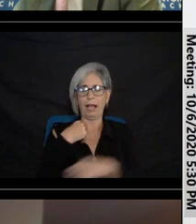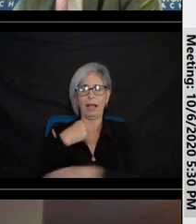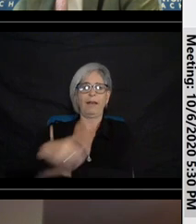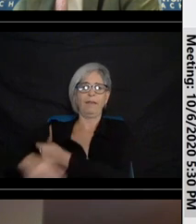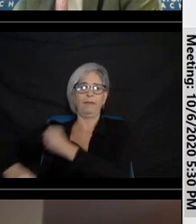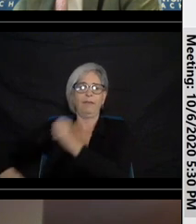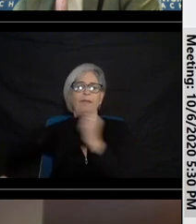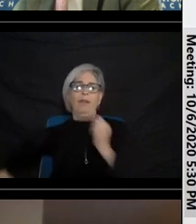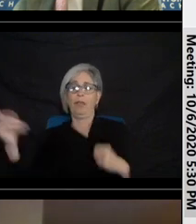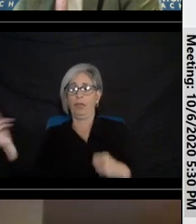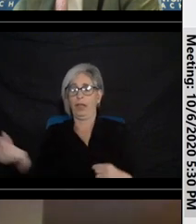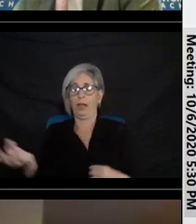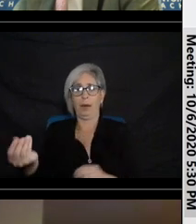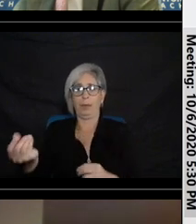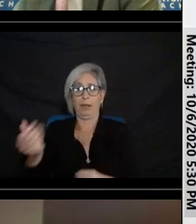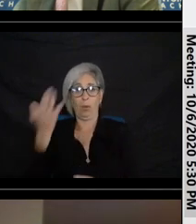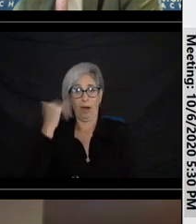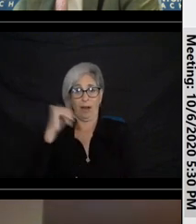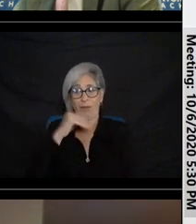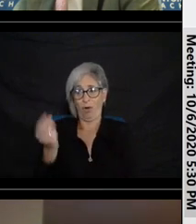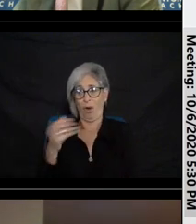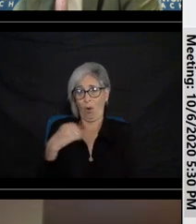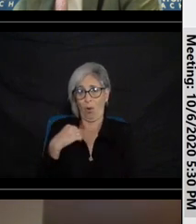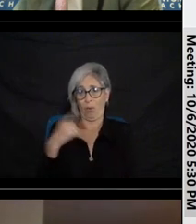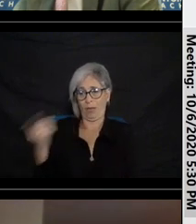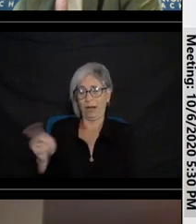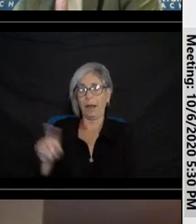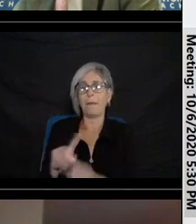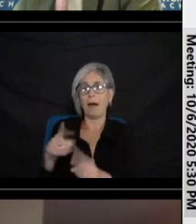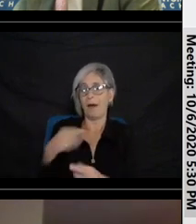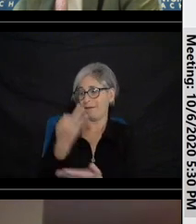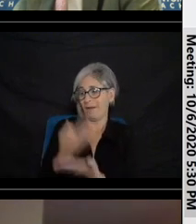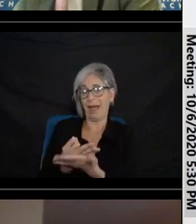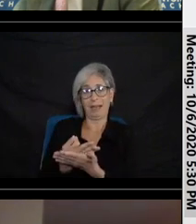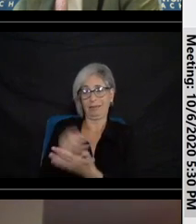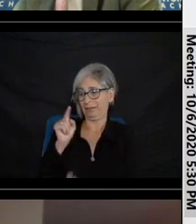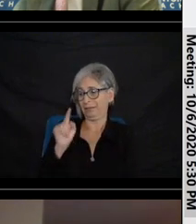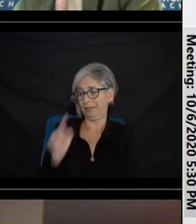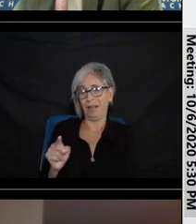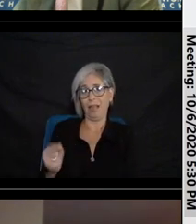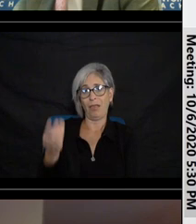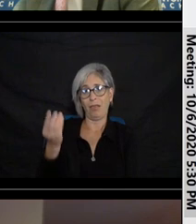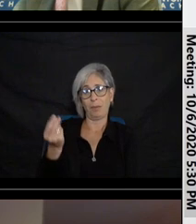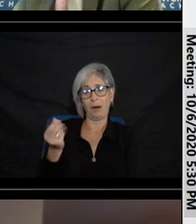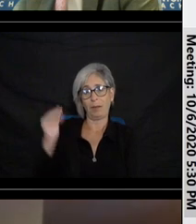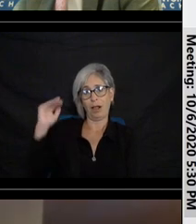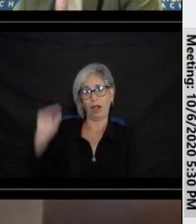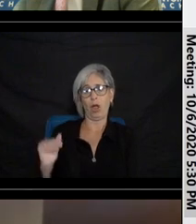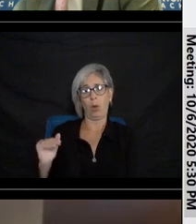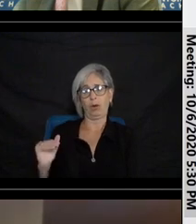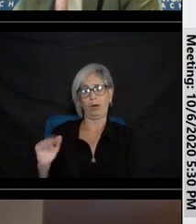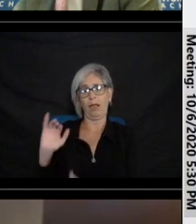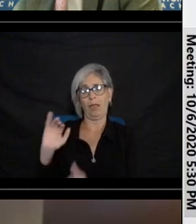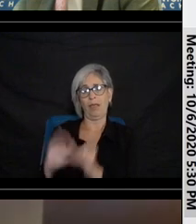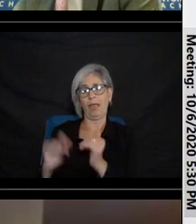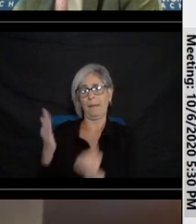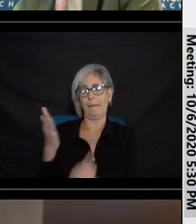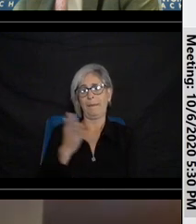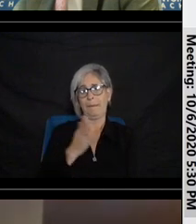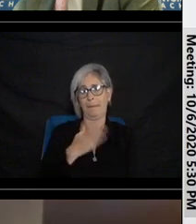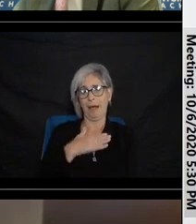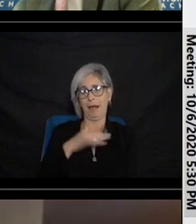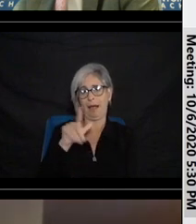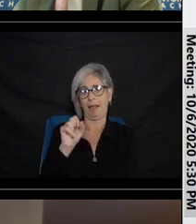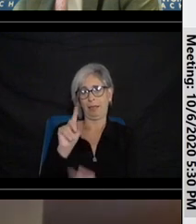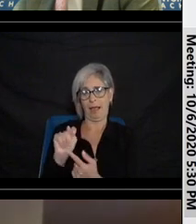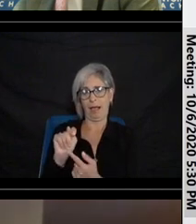their property because I don't own it. But for a fact, their property is much lower than my existing lot